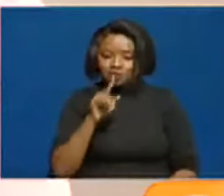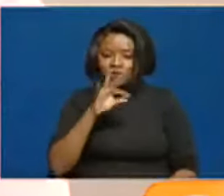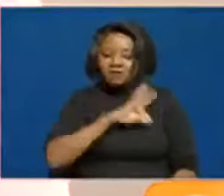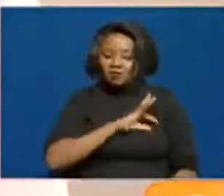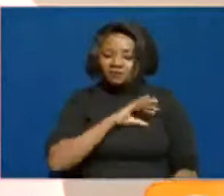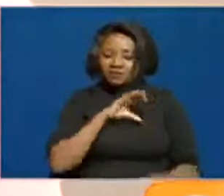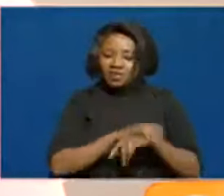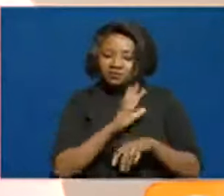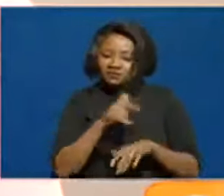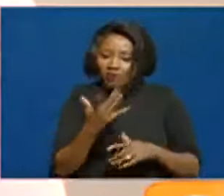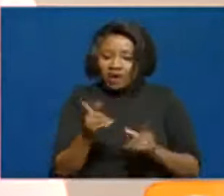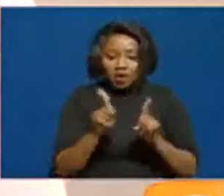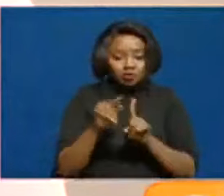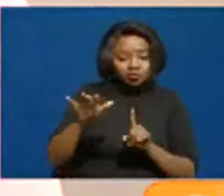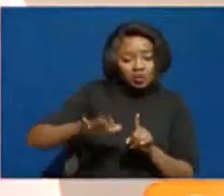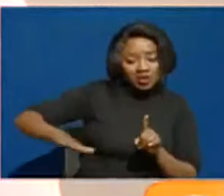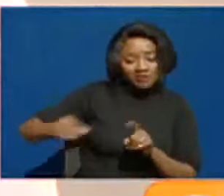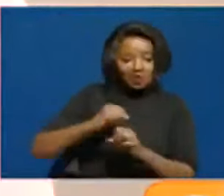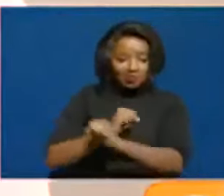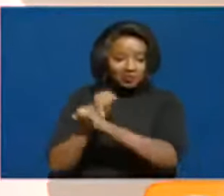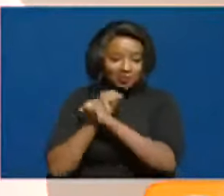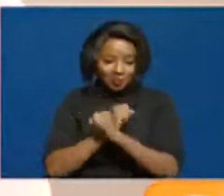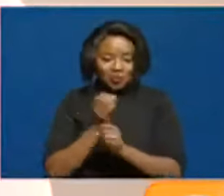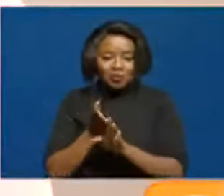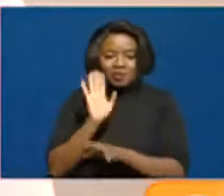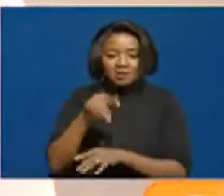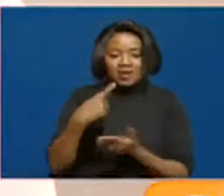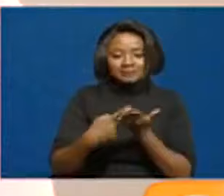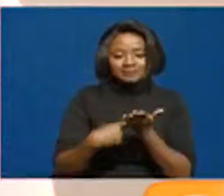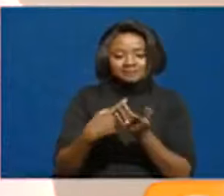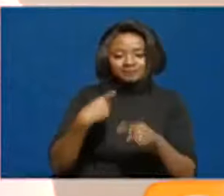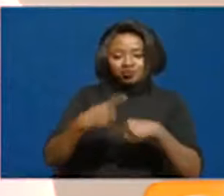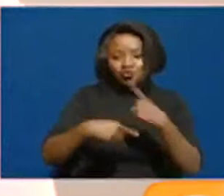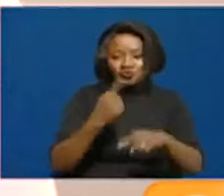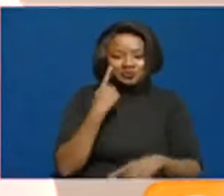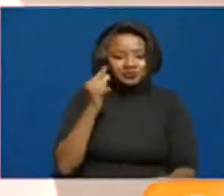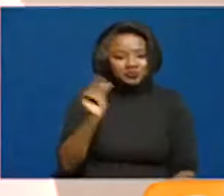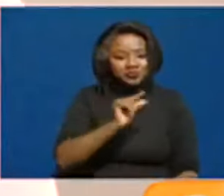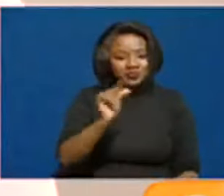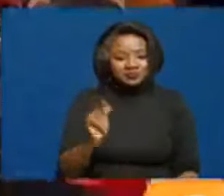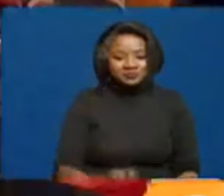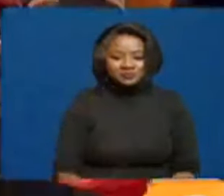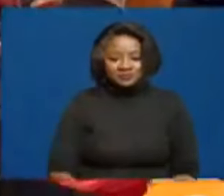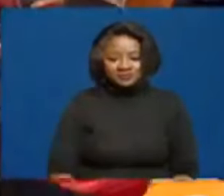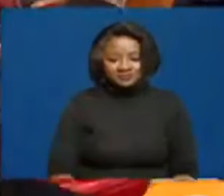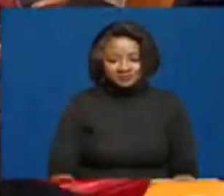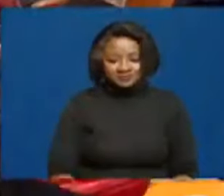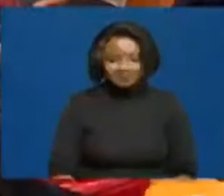while also ensuring that the environment is taken care of? That is the conversation we're having. We'll see you in just a bit.